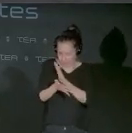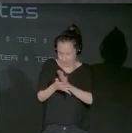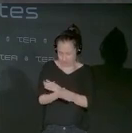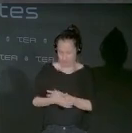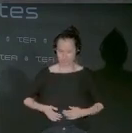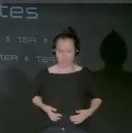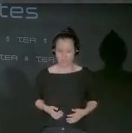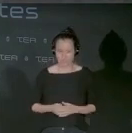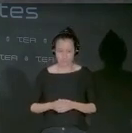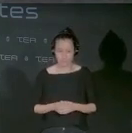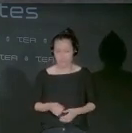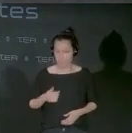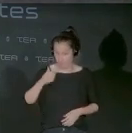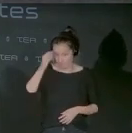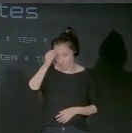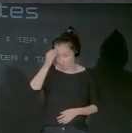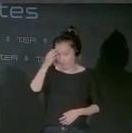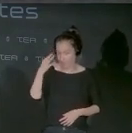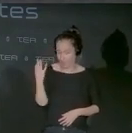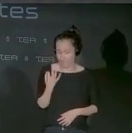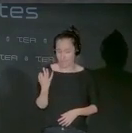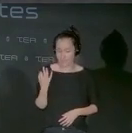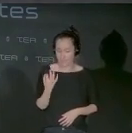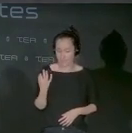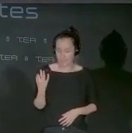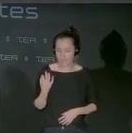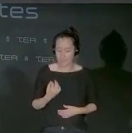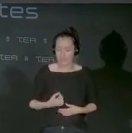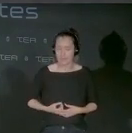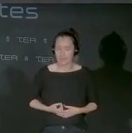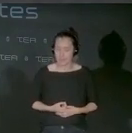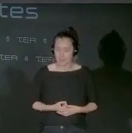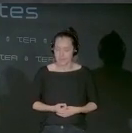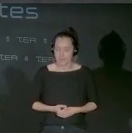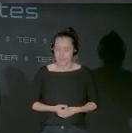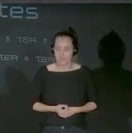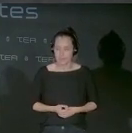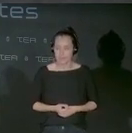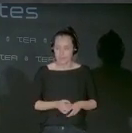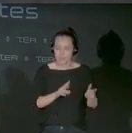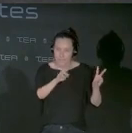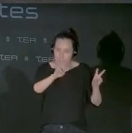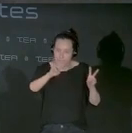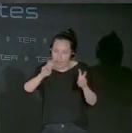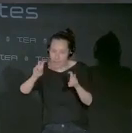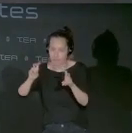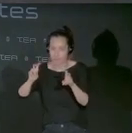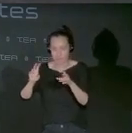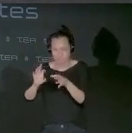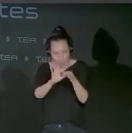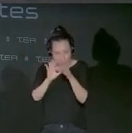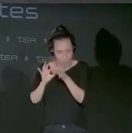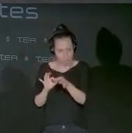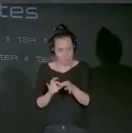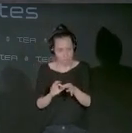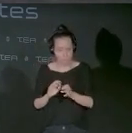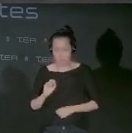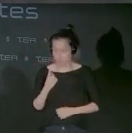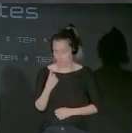together and solve a couple of areas. If we don't want to talk